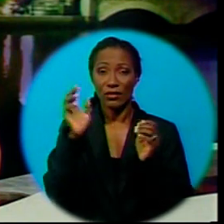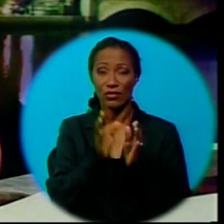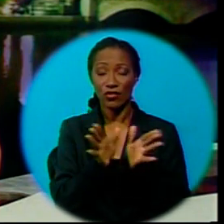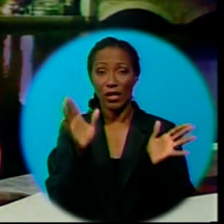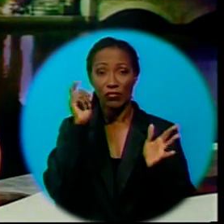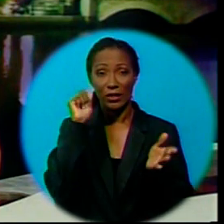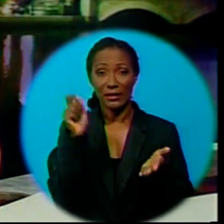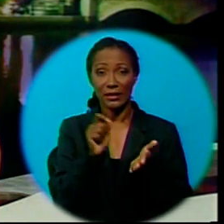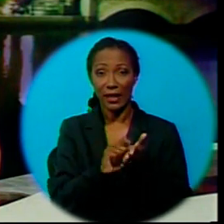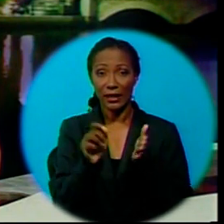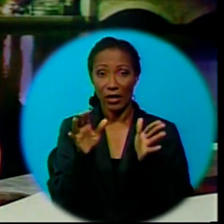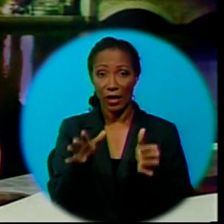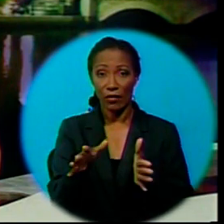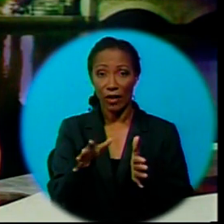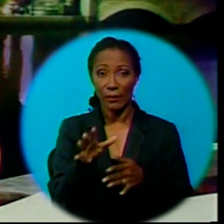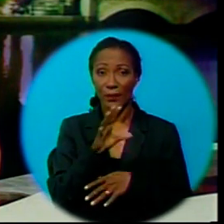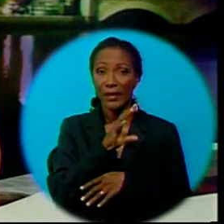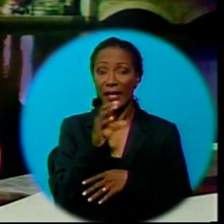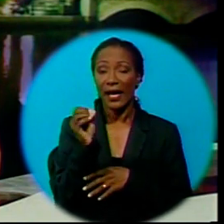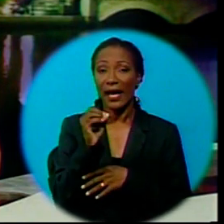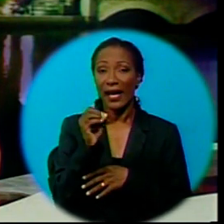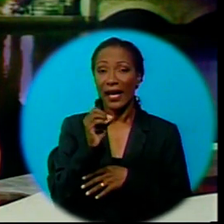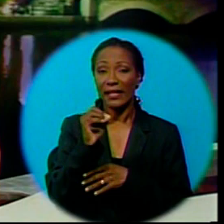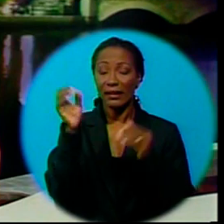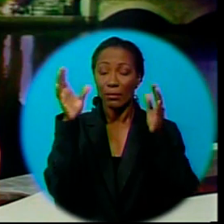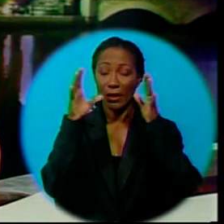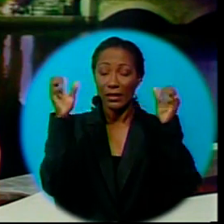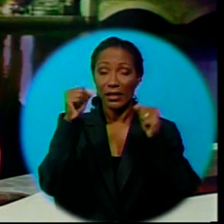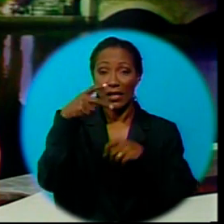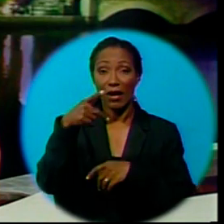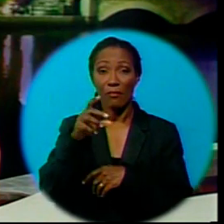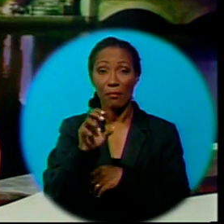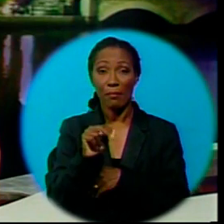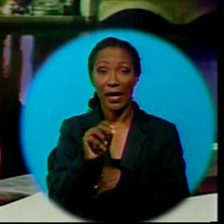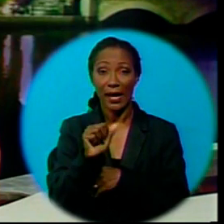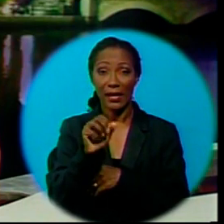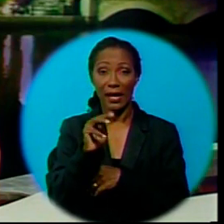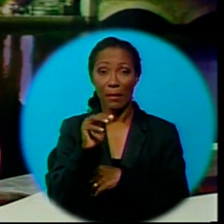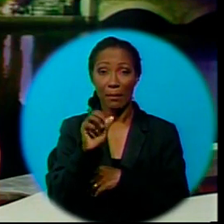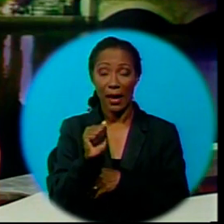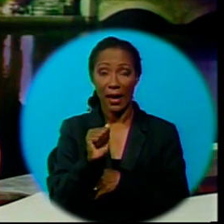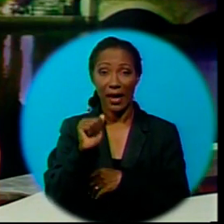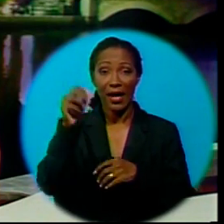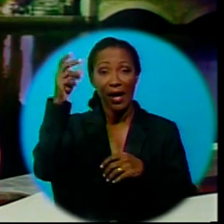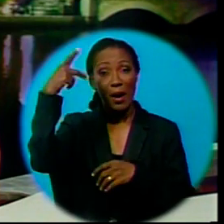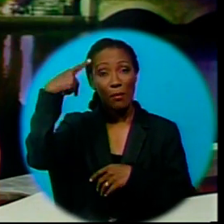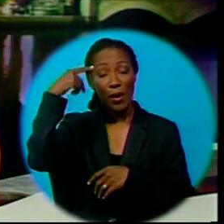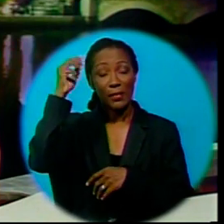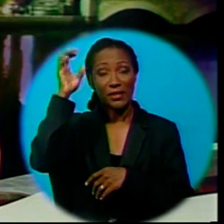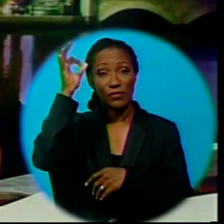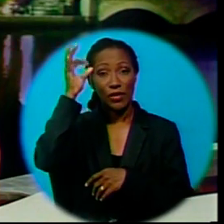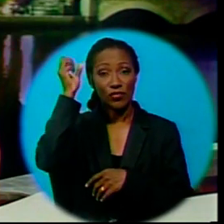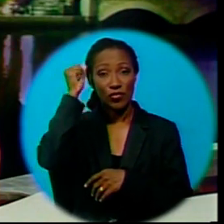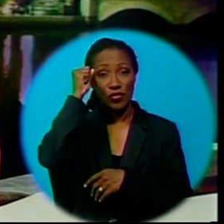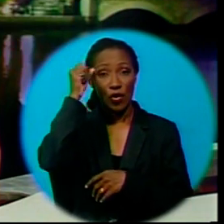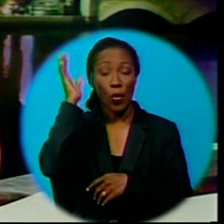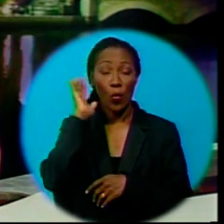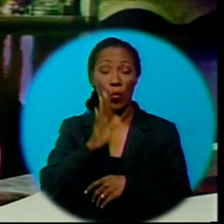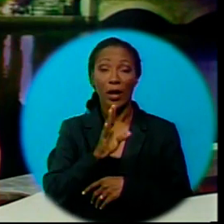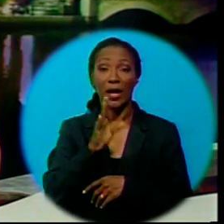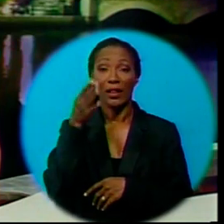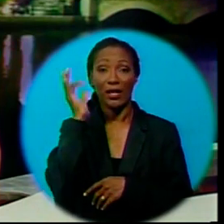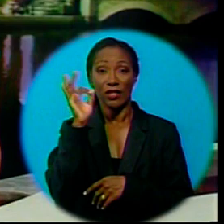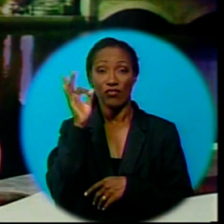Panama. Incoming Chairman and Prime Minister of Barbados, Frondell Stewart, is among the heads of government who will address the opening ceremony,